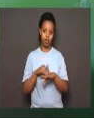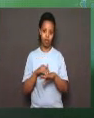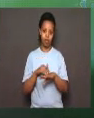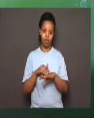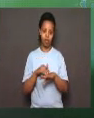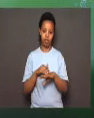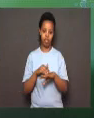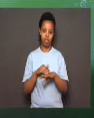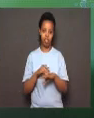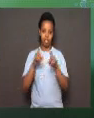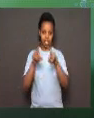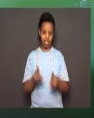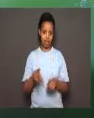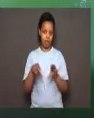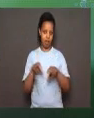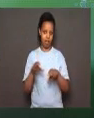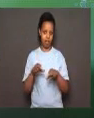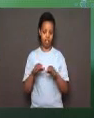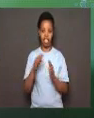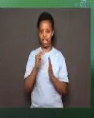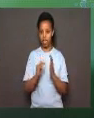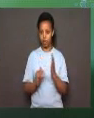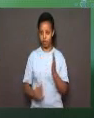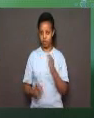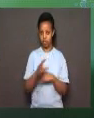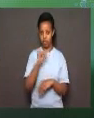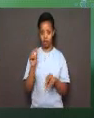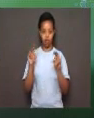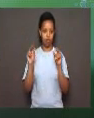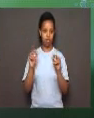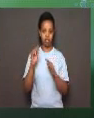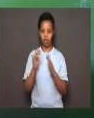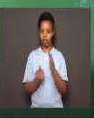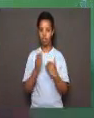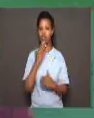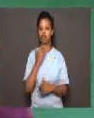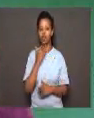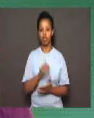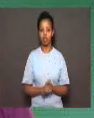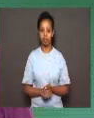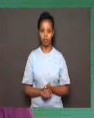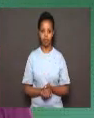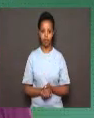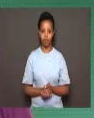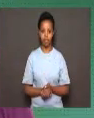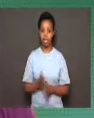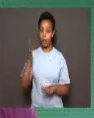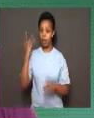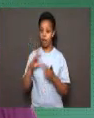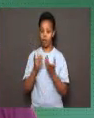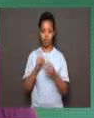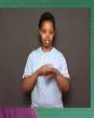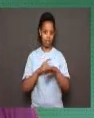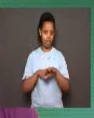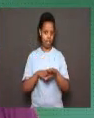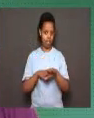a test for reducing and non-reducing sugar. In our last